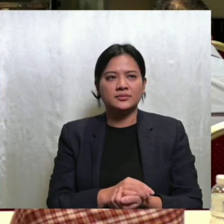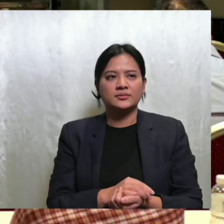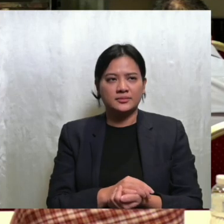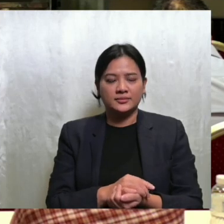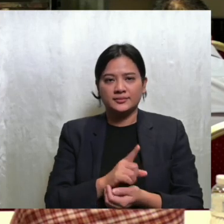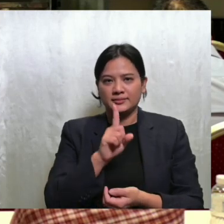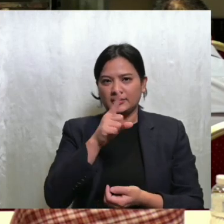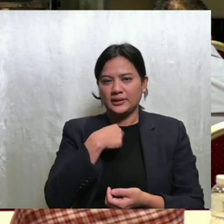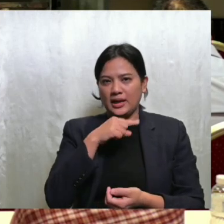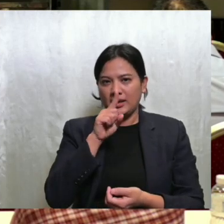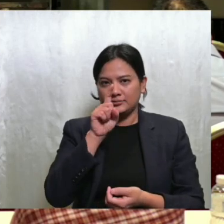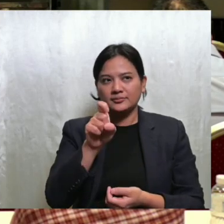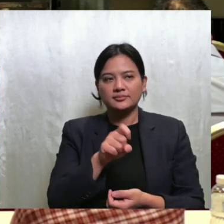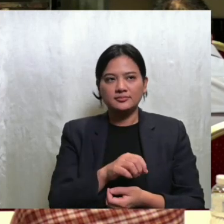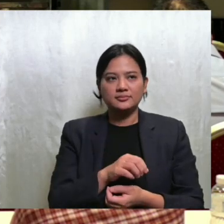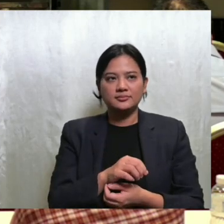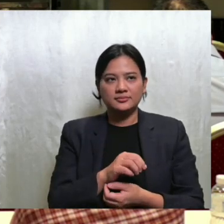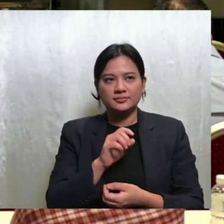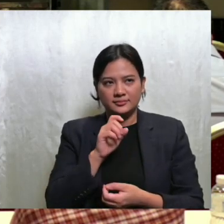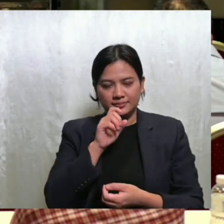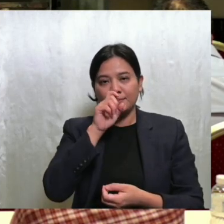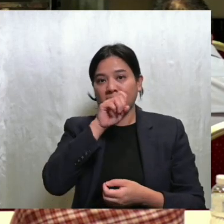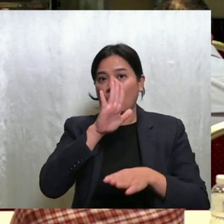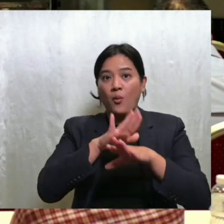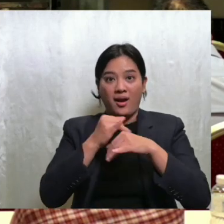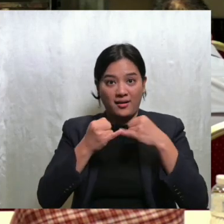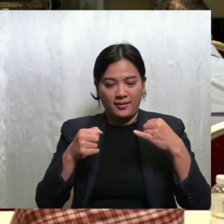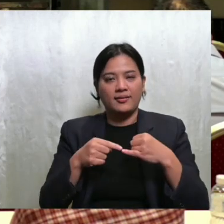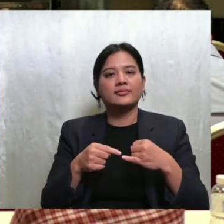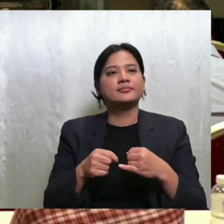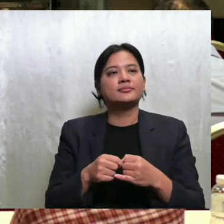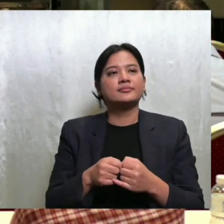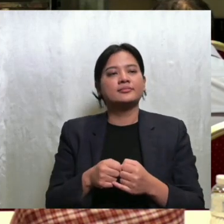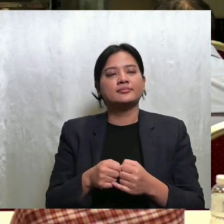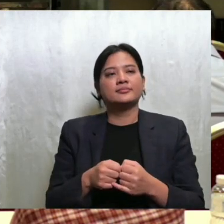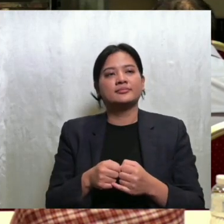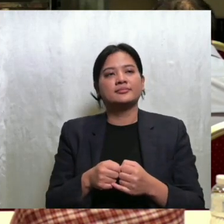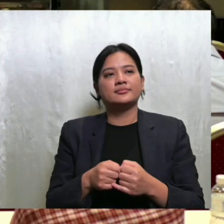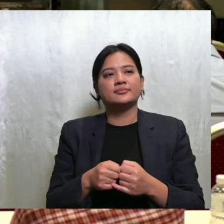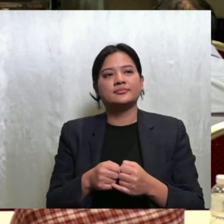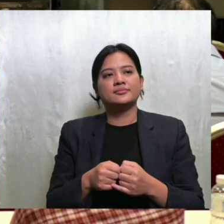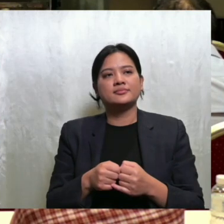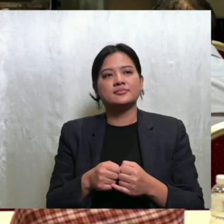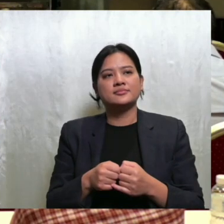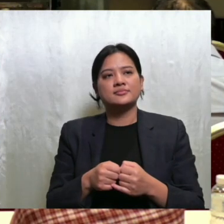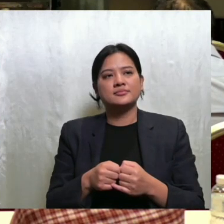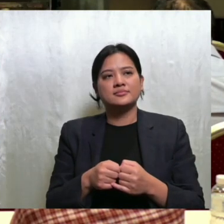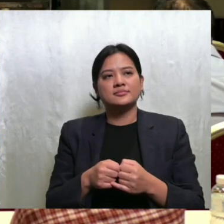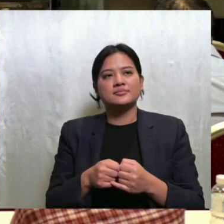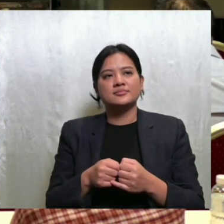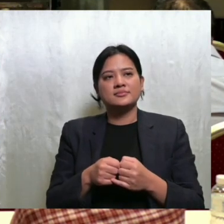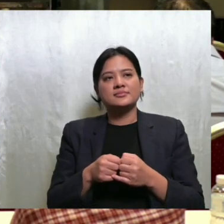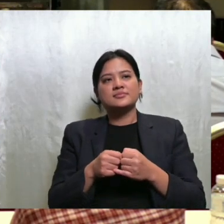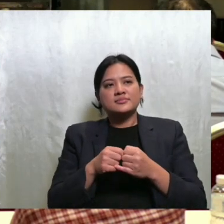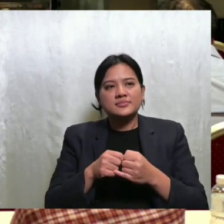question online around plagiarism. And I think the question you've asked kind of interlinks there, and it's something we commonly hear, even